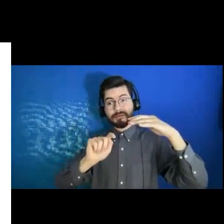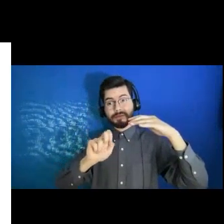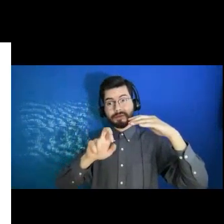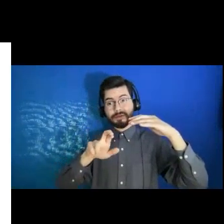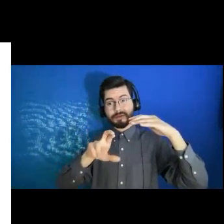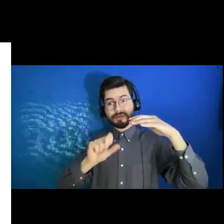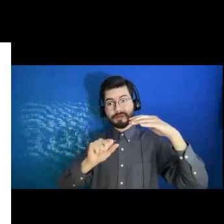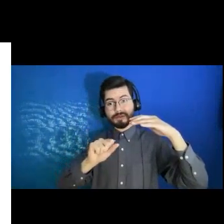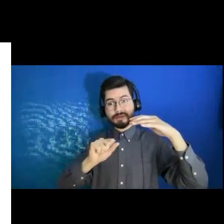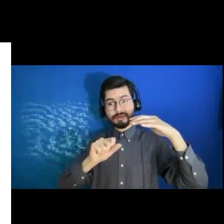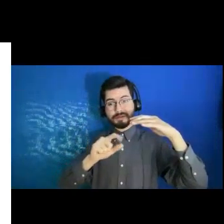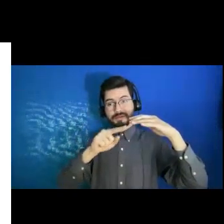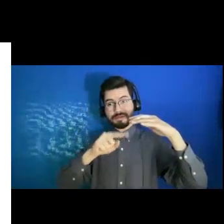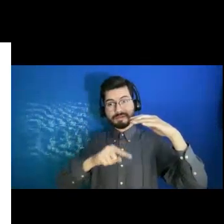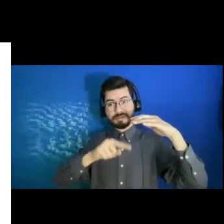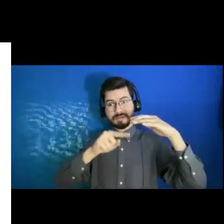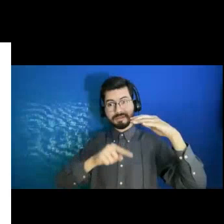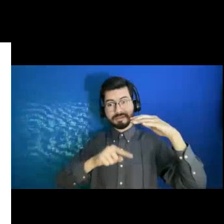full of